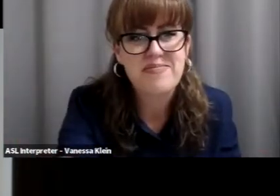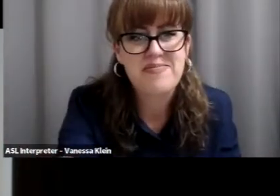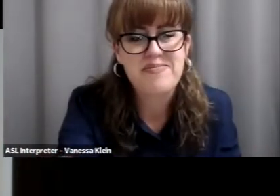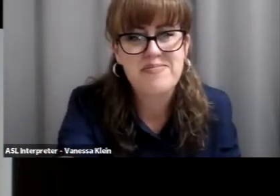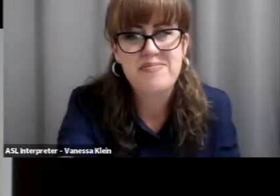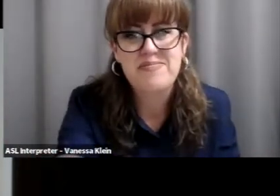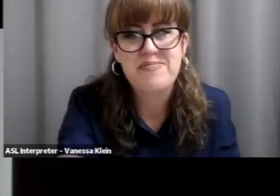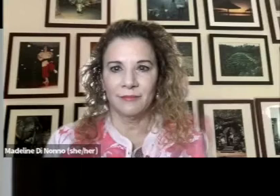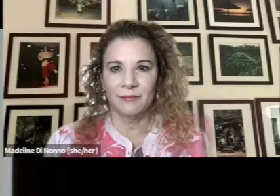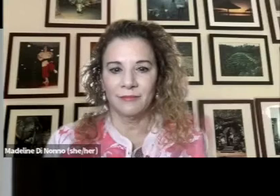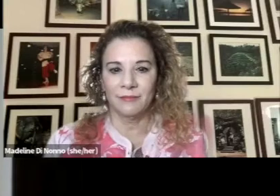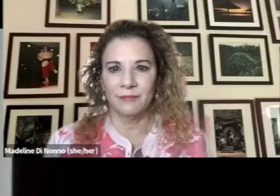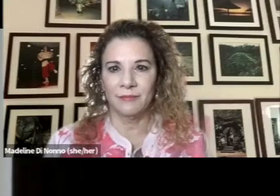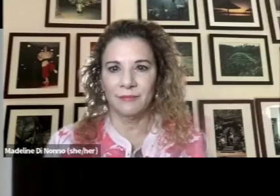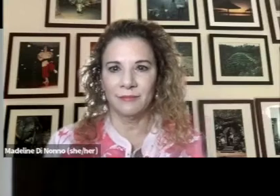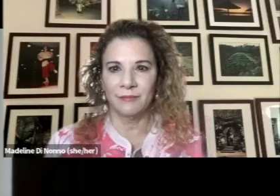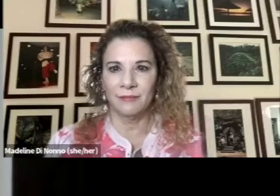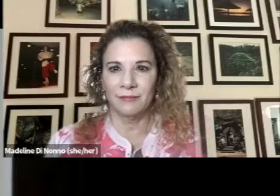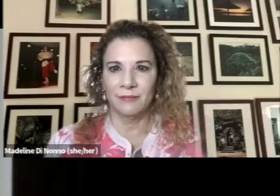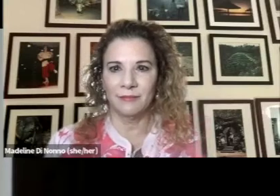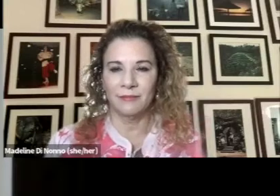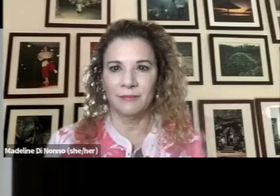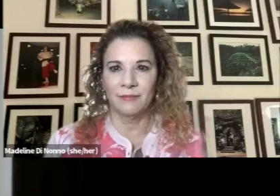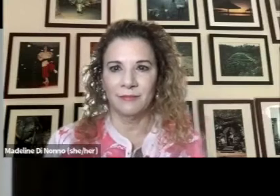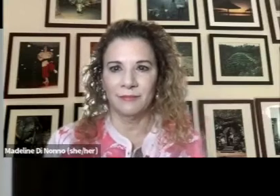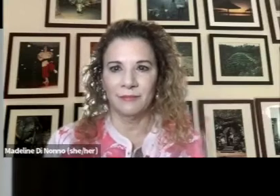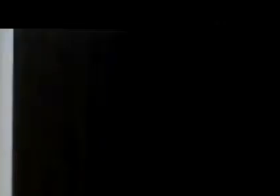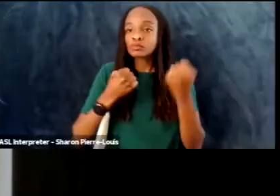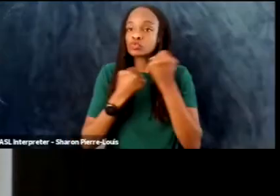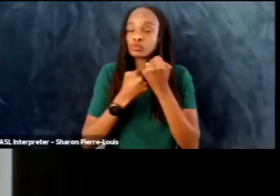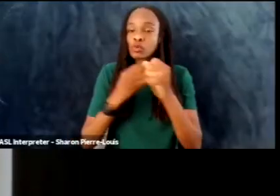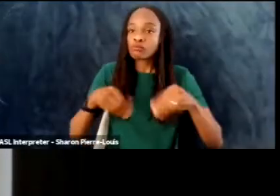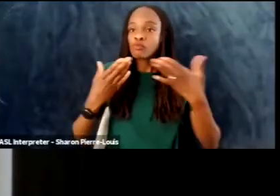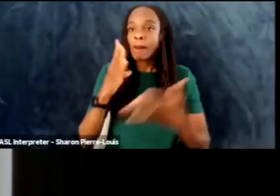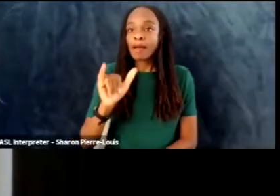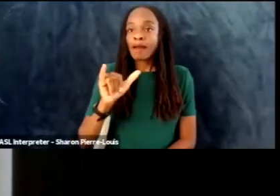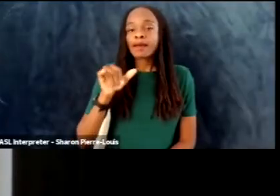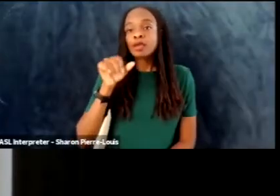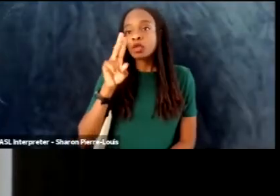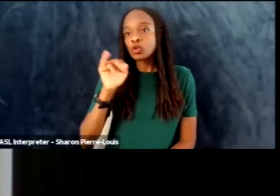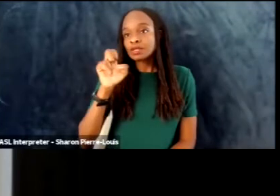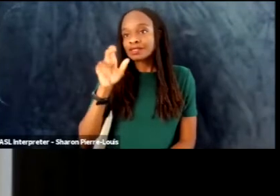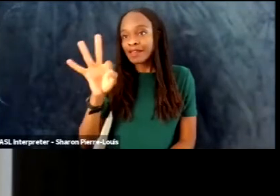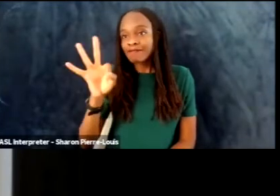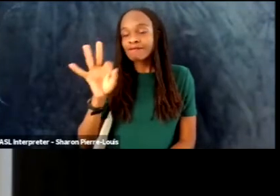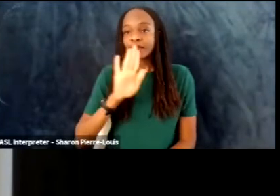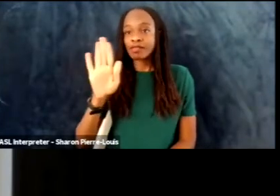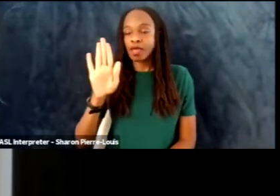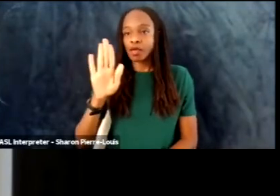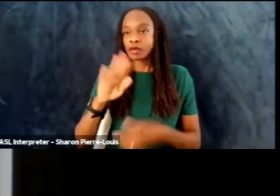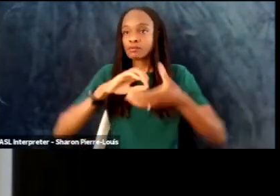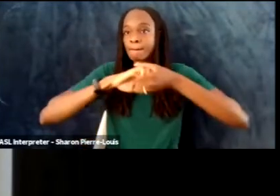and support provided by UNICEF's partners, including the advisory board members from UN